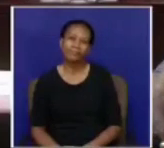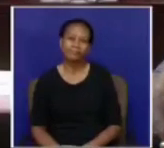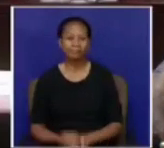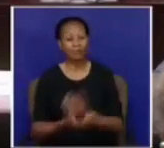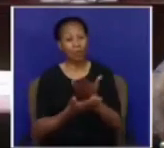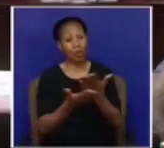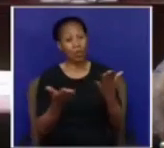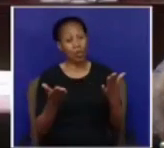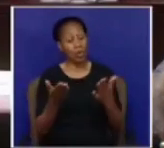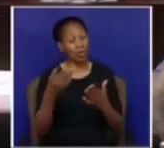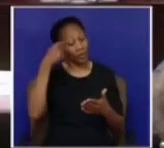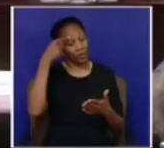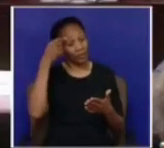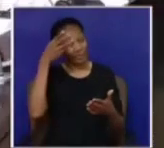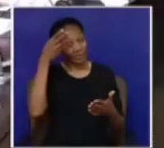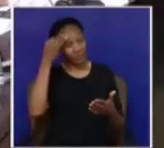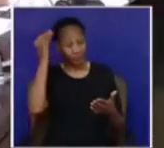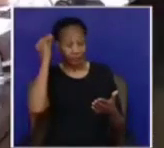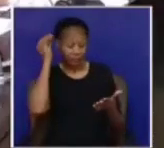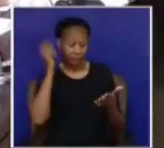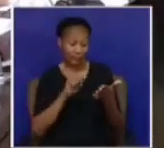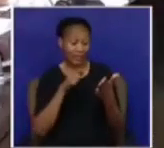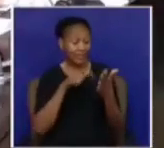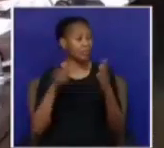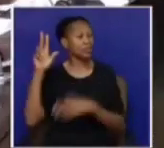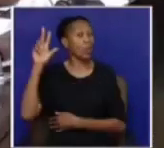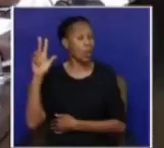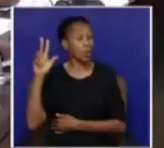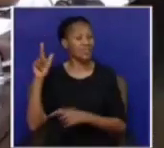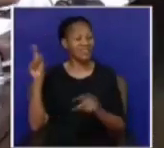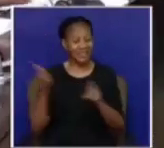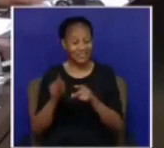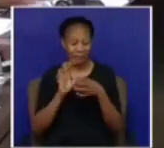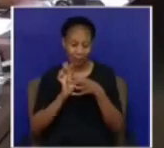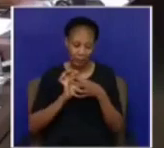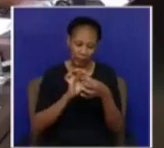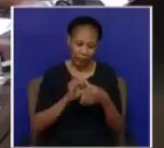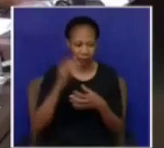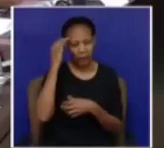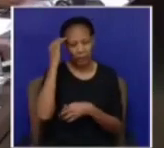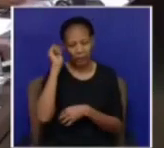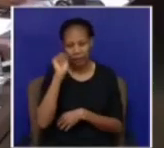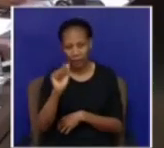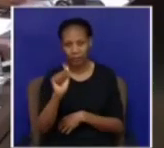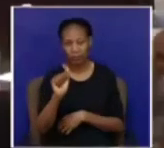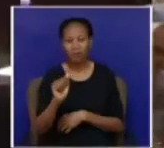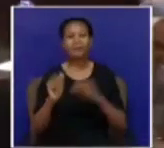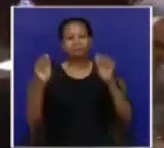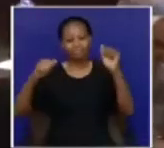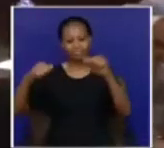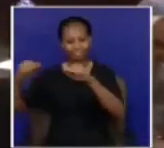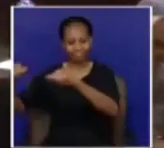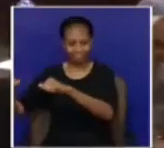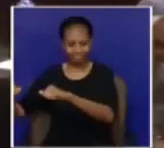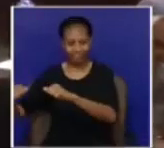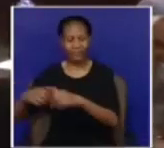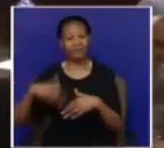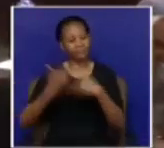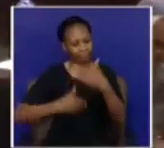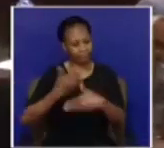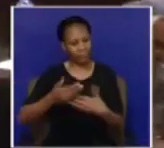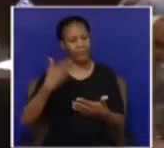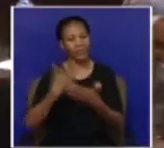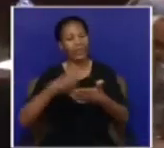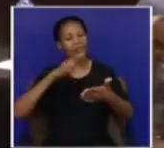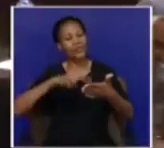Do all of you consider the oath or affirmation to be binding on your conscience? Yes. You may proceed to